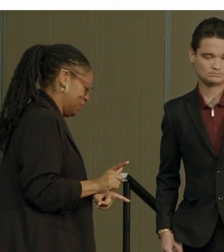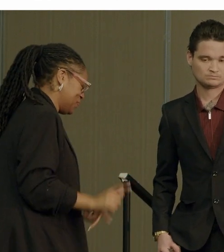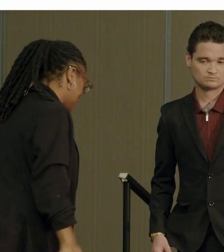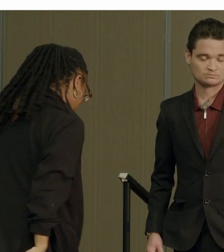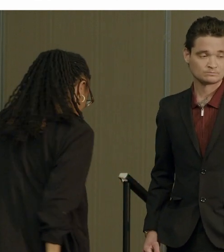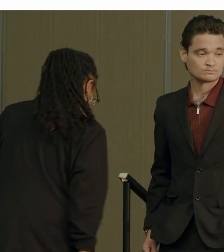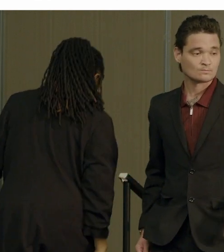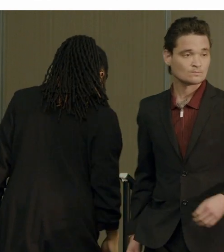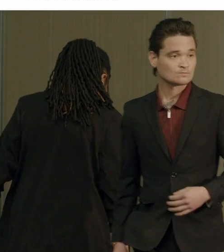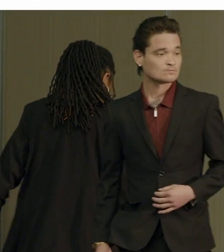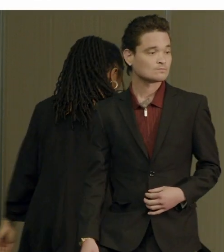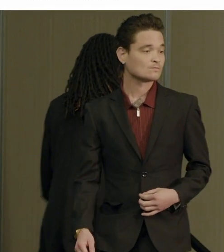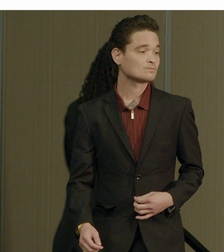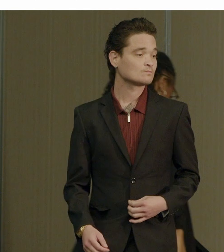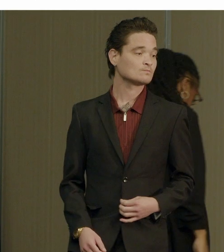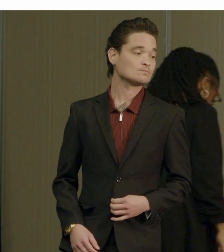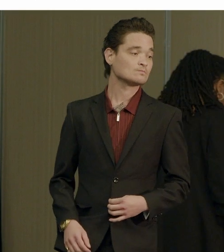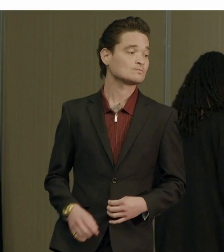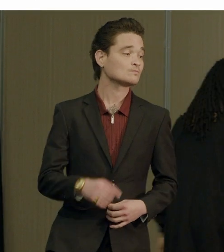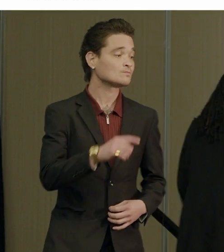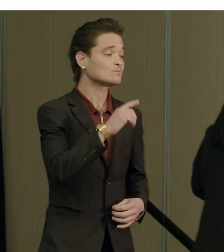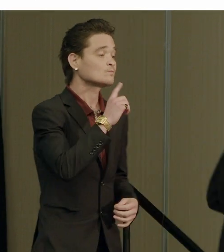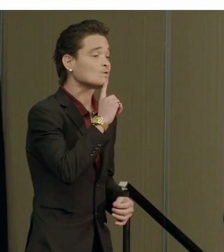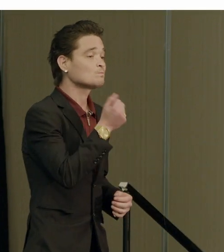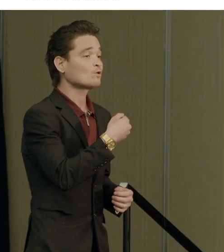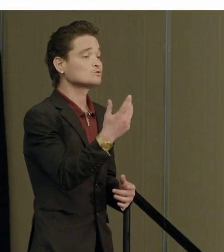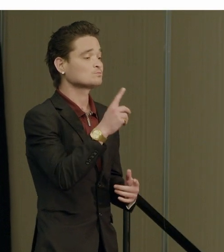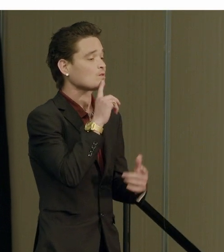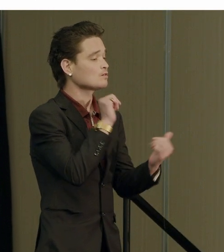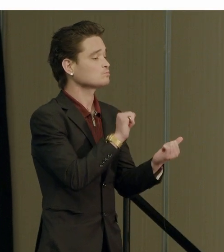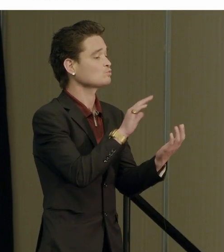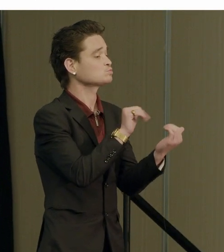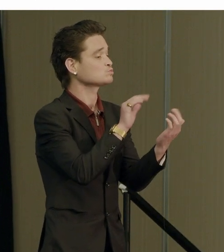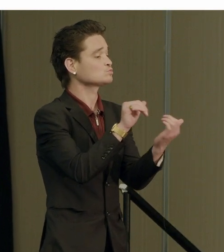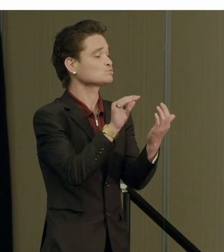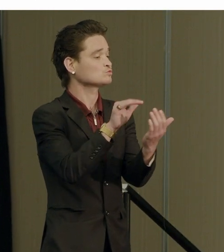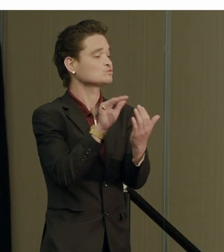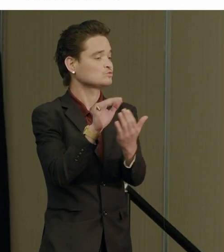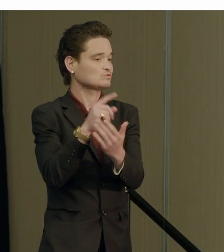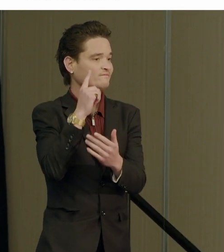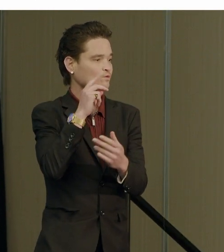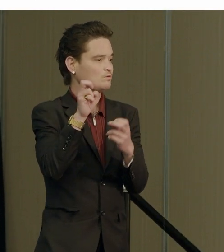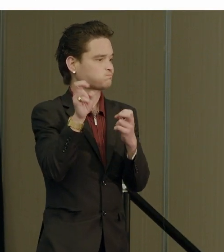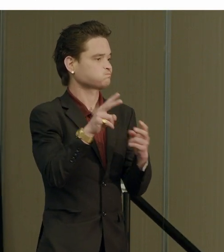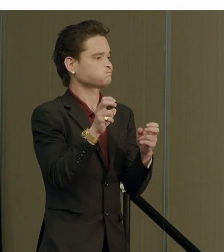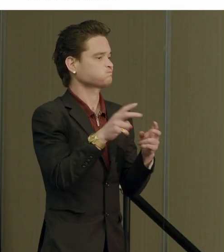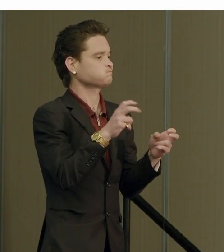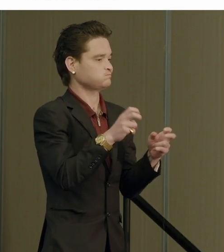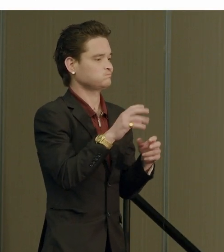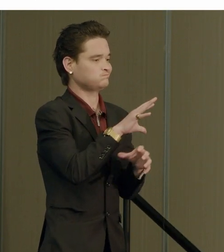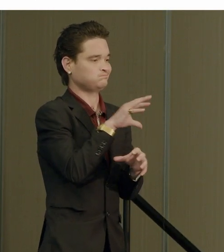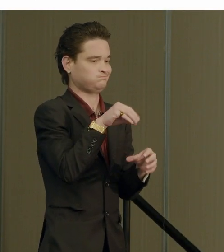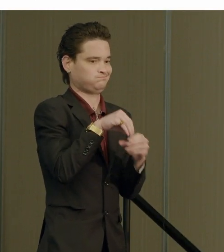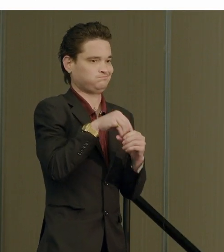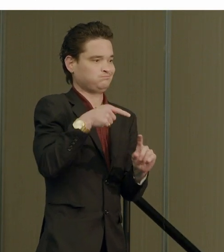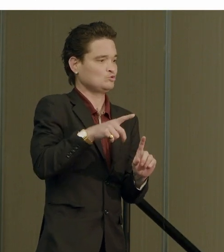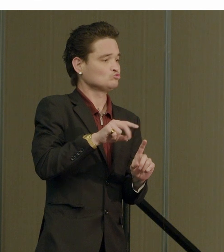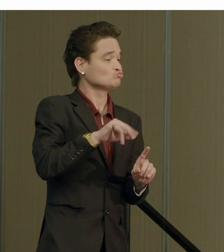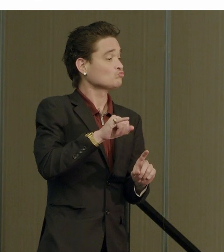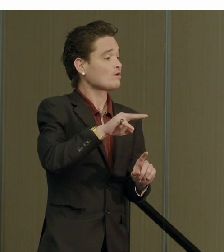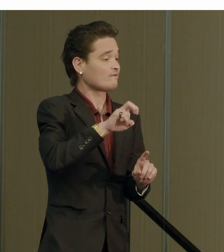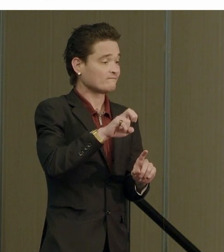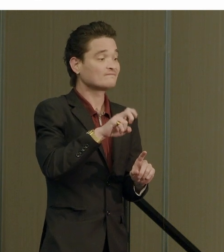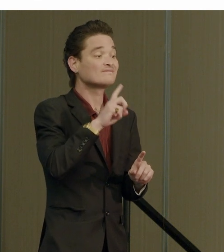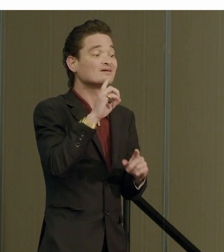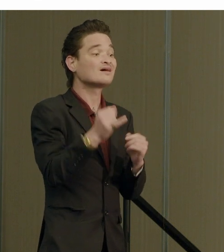multiple wins coming with auto-generated caption tracks in Drive. And last but not least, we have our workspace editors, so